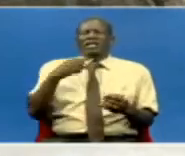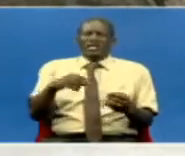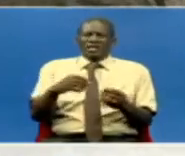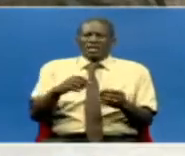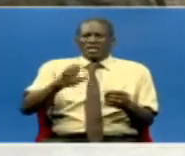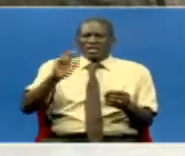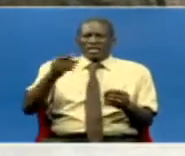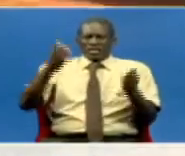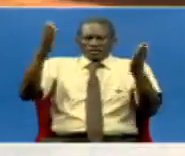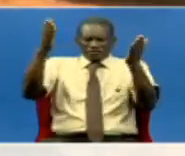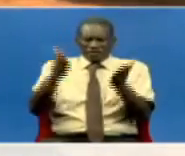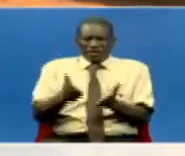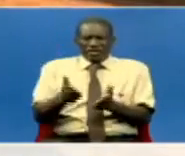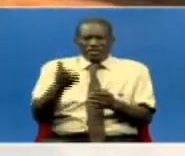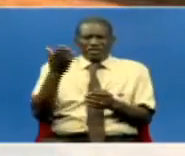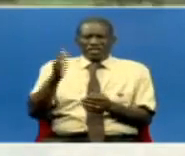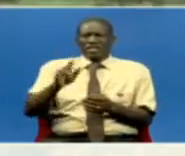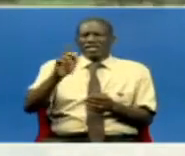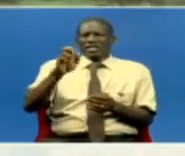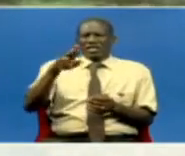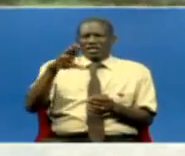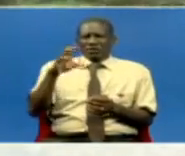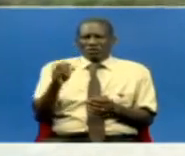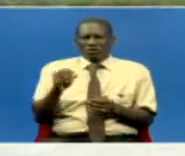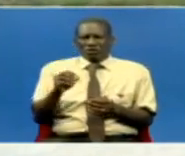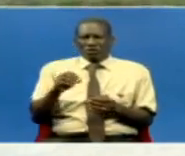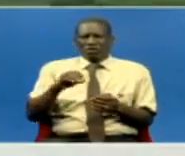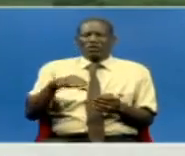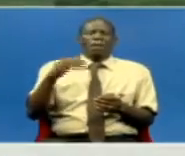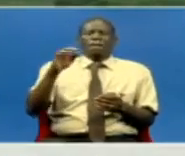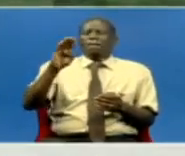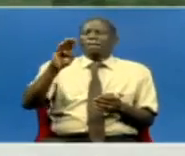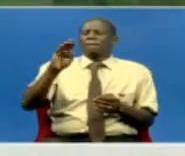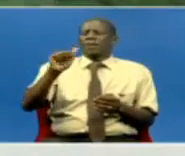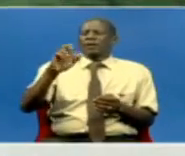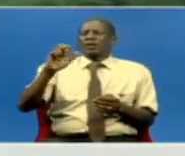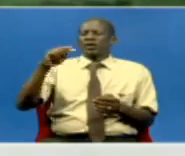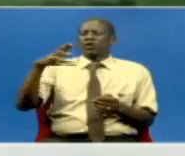Kenyan valleys of death in Kerio Valley, Baringo,